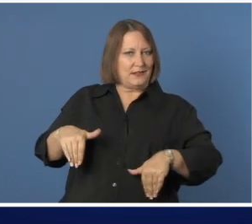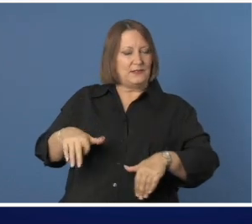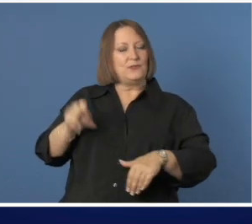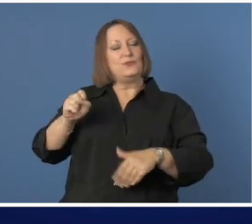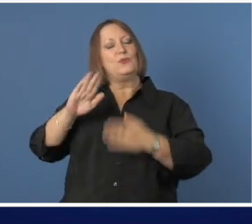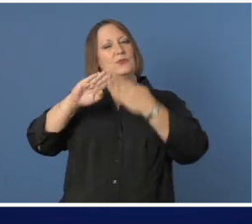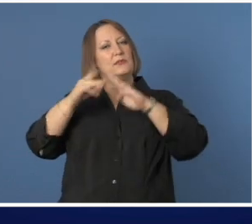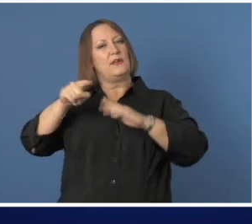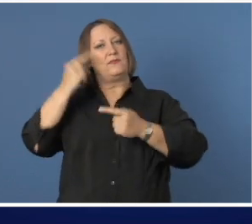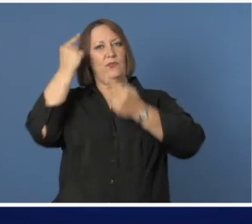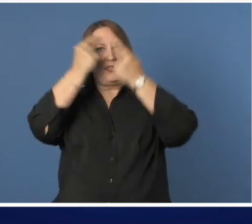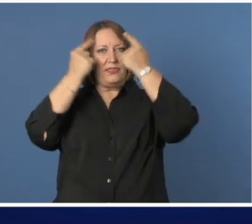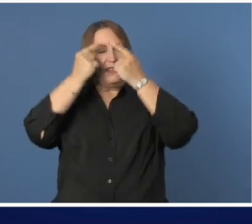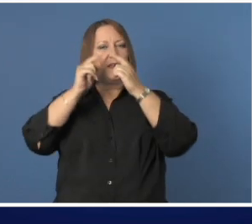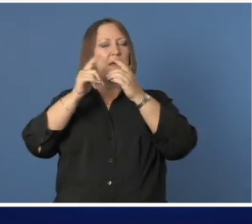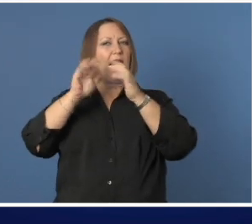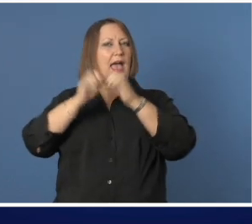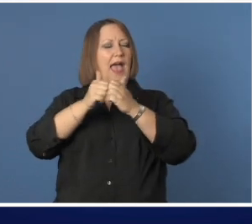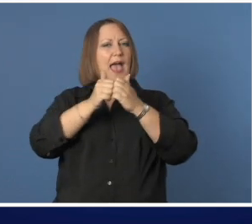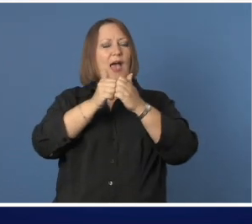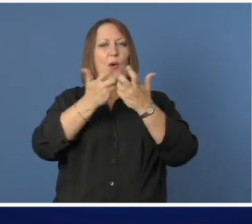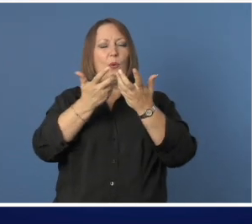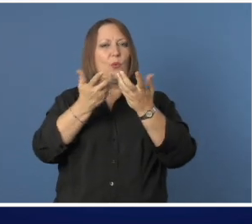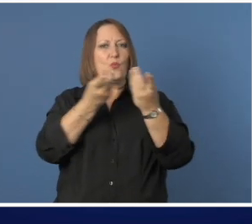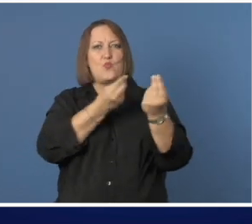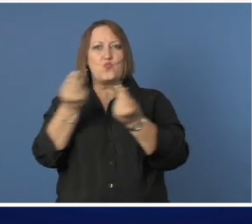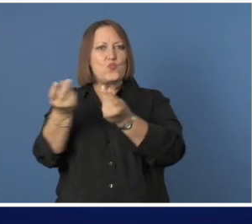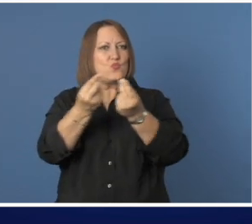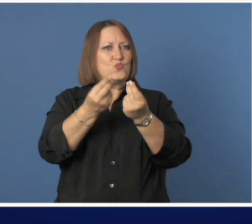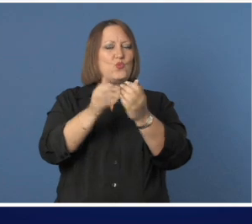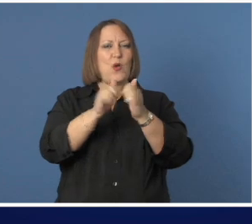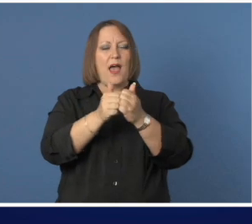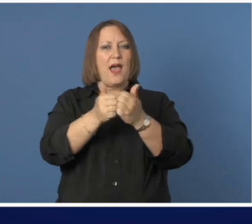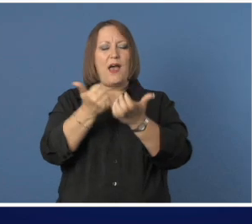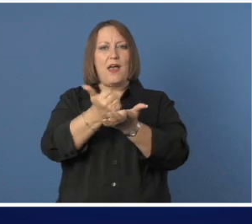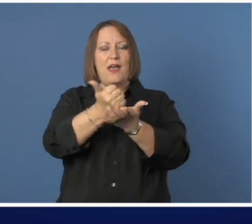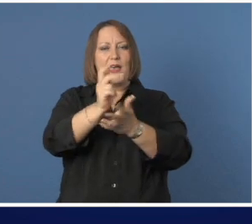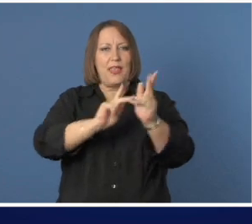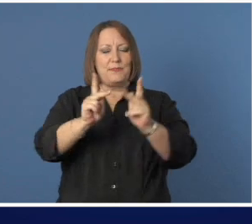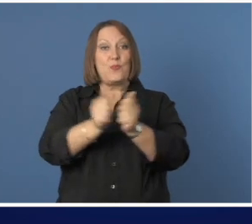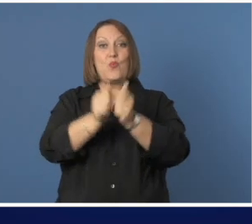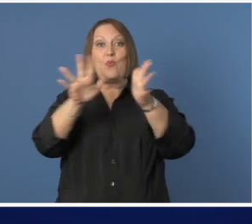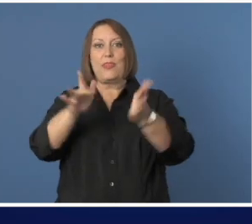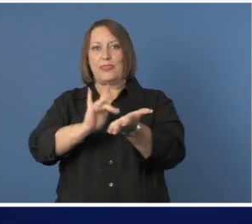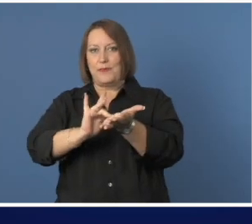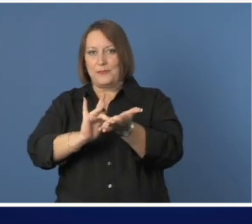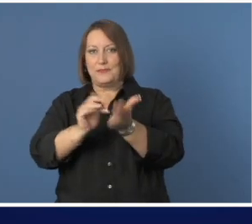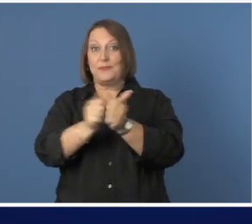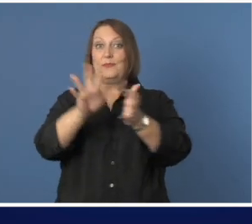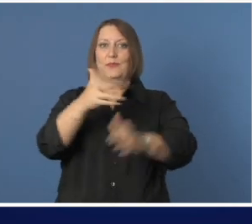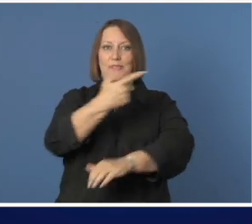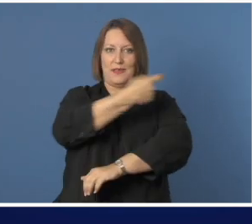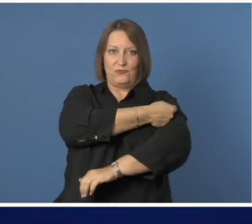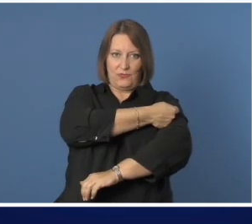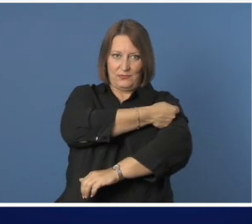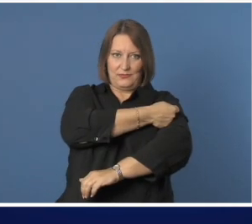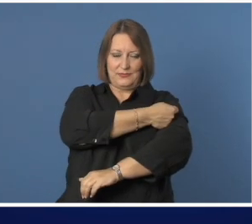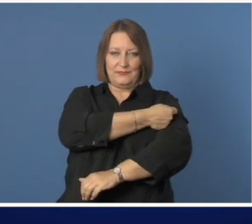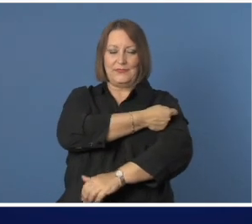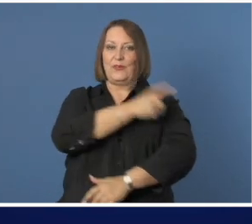community strategies that do not involve vaccines or medications also